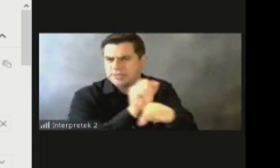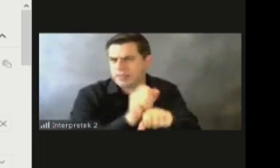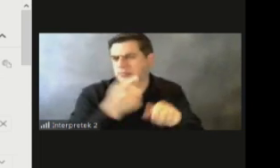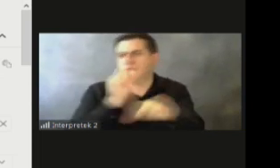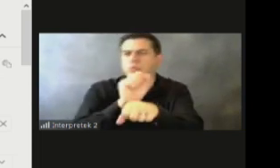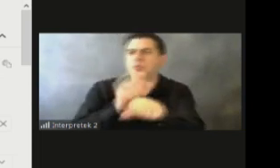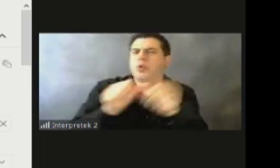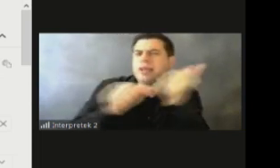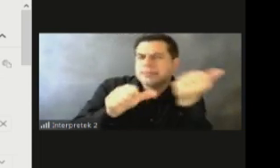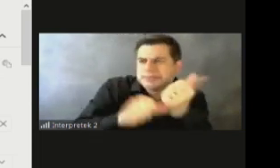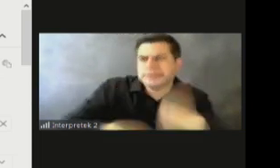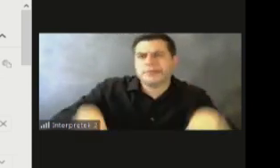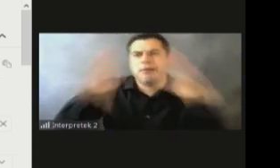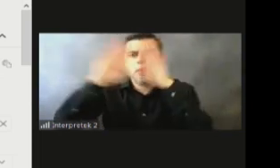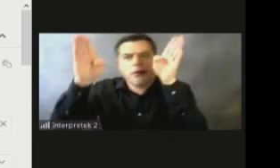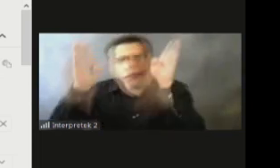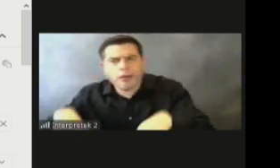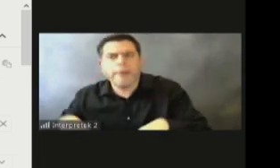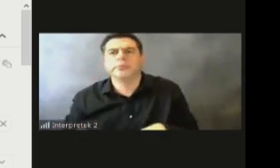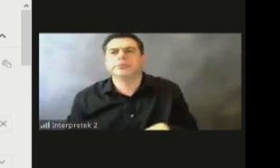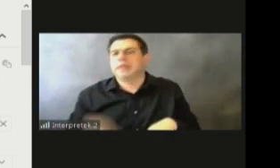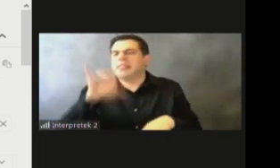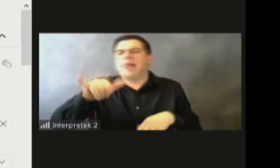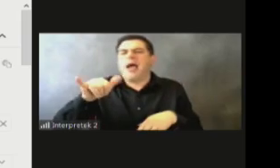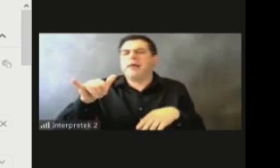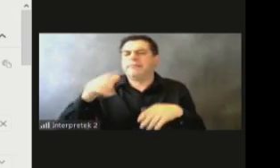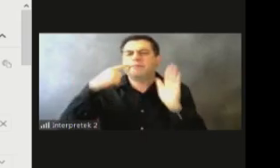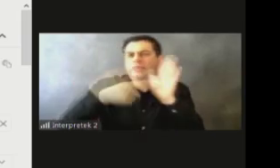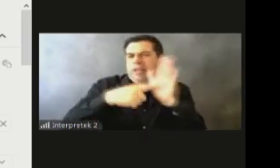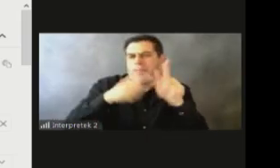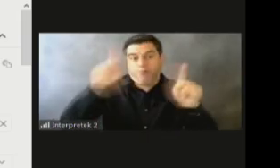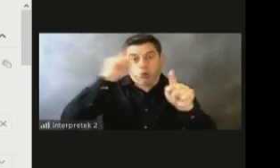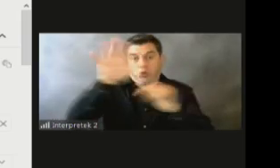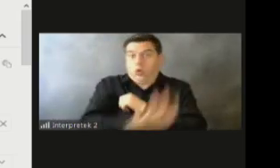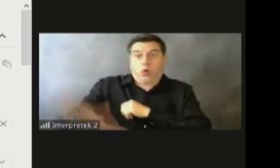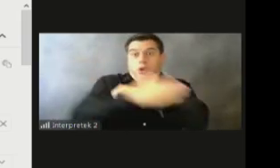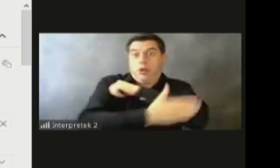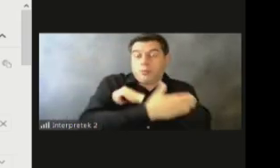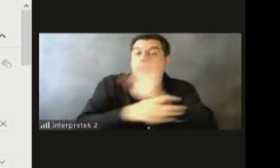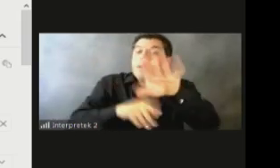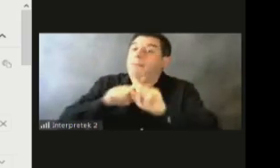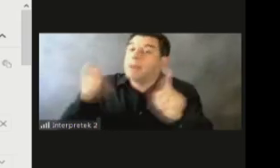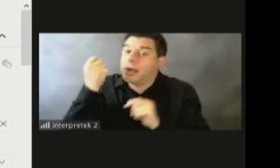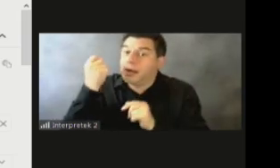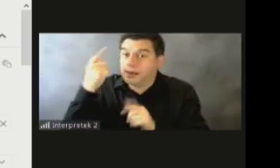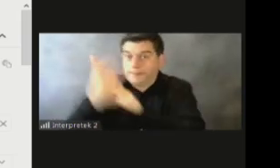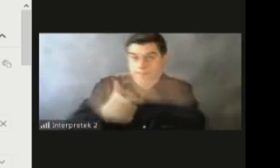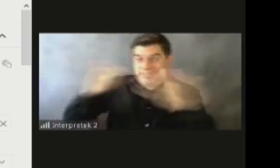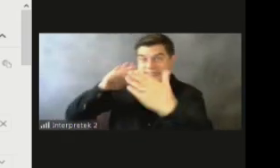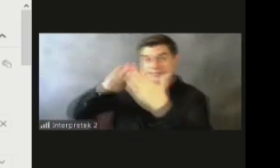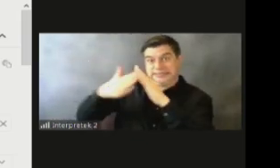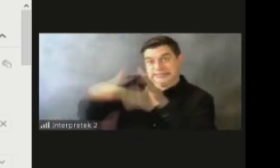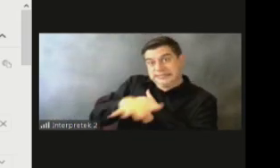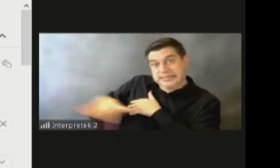of this strategy is to find ways to secure buy-in from major city employers that could buy into the city's housing